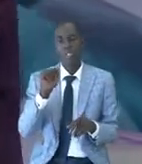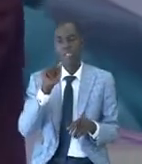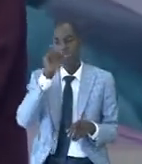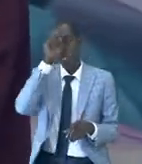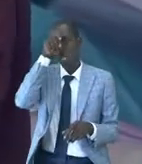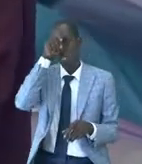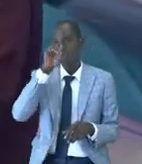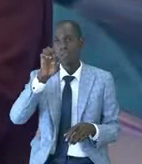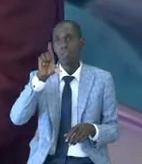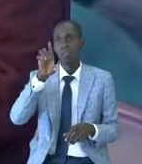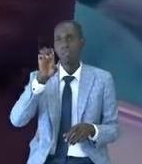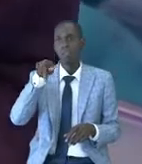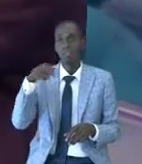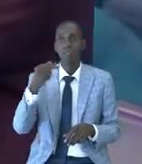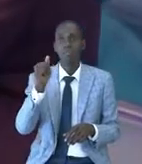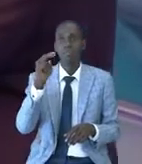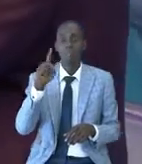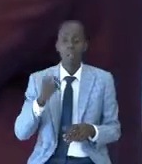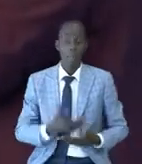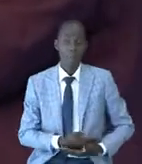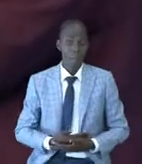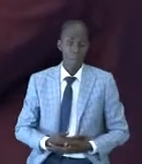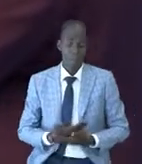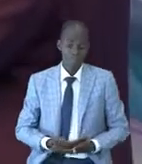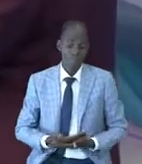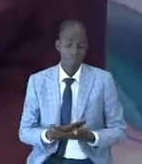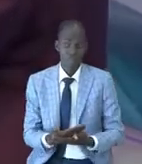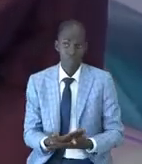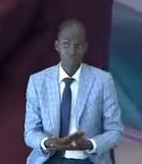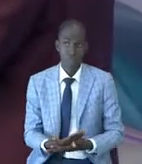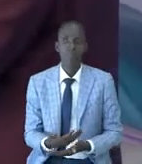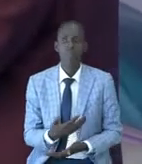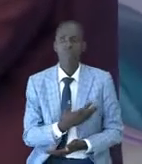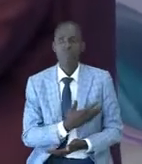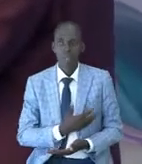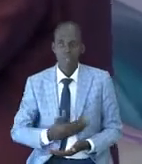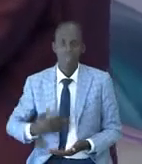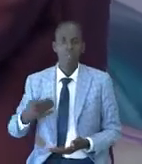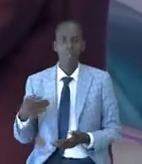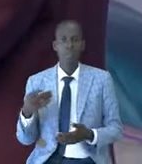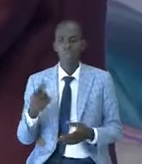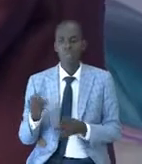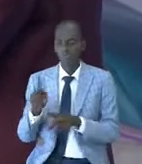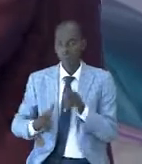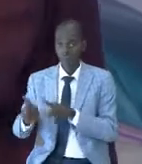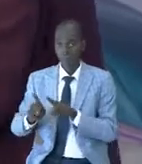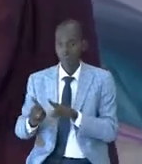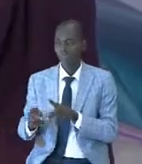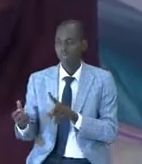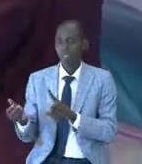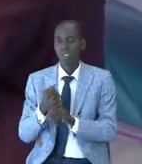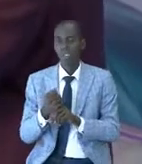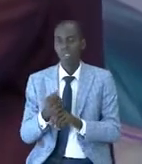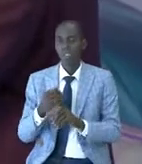was born. And then they took a heavy chain and wound it around